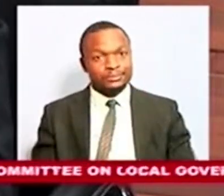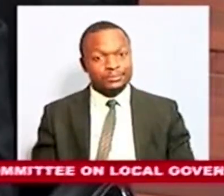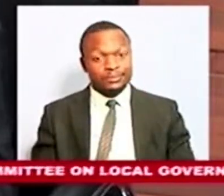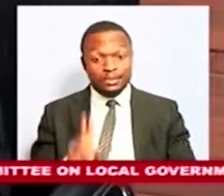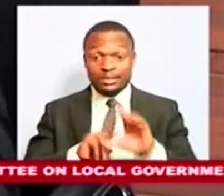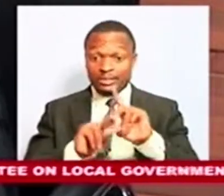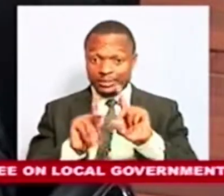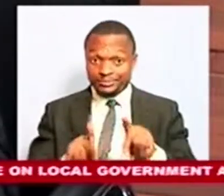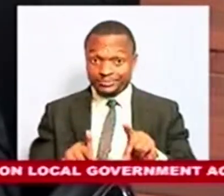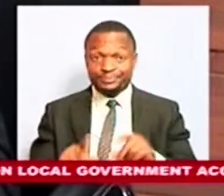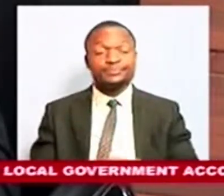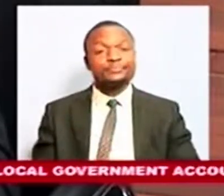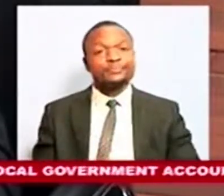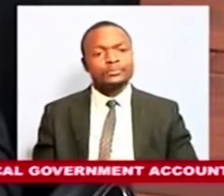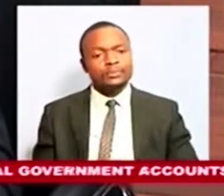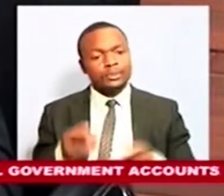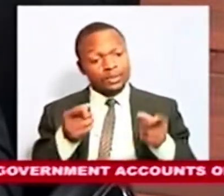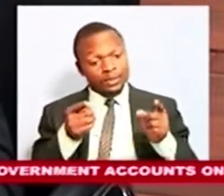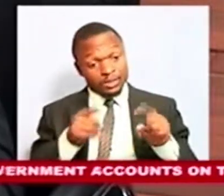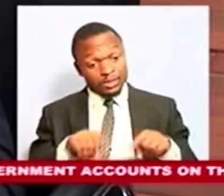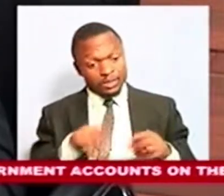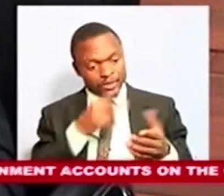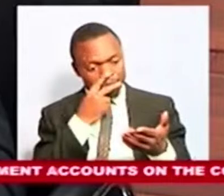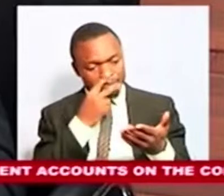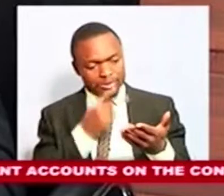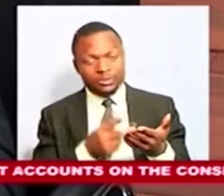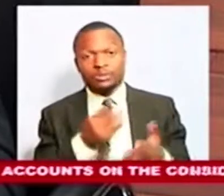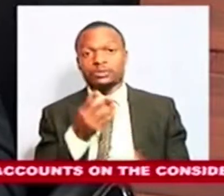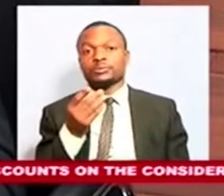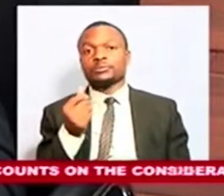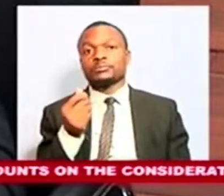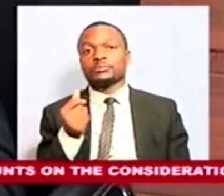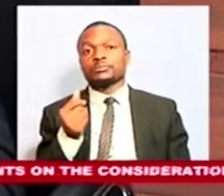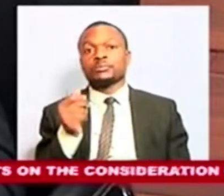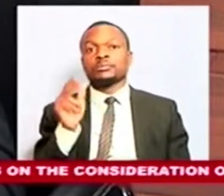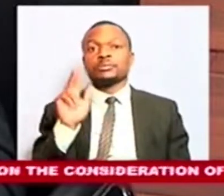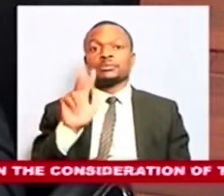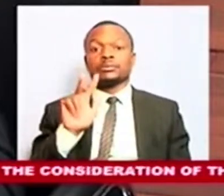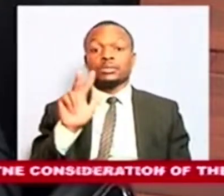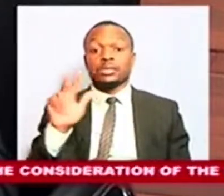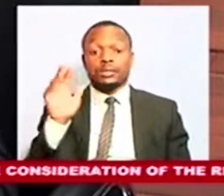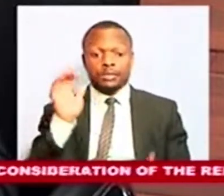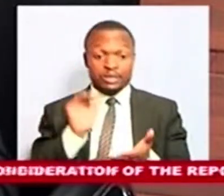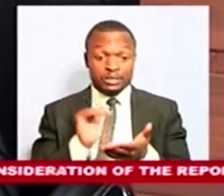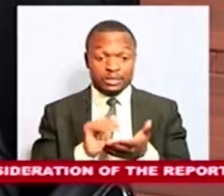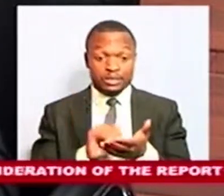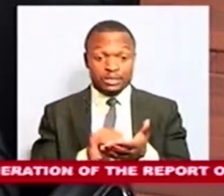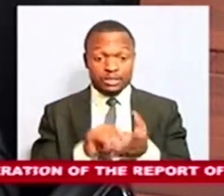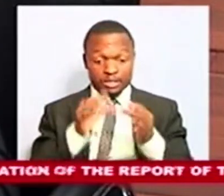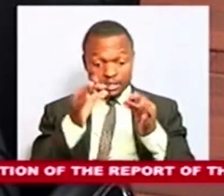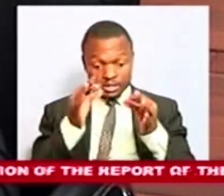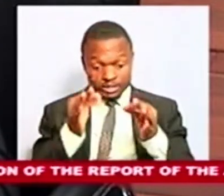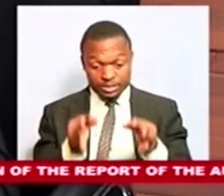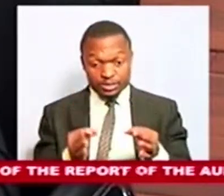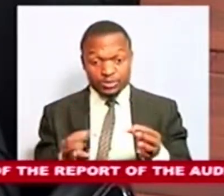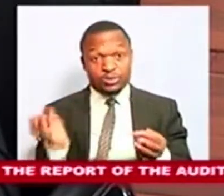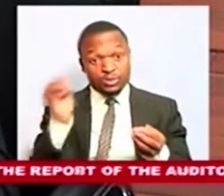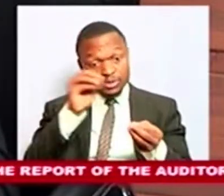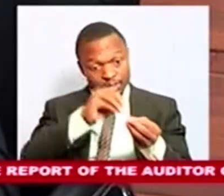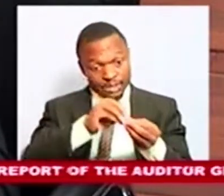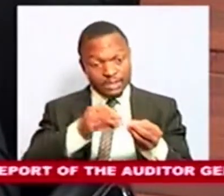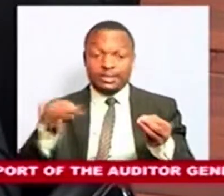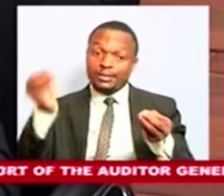Chair, when you look at the amount, is coming to 33,000 when you add